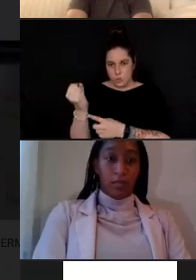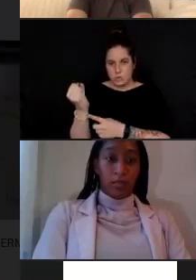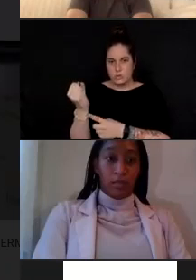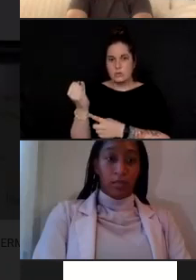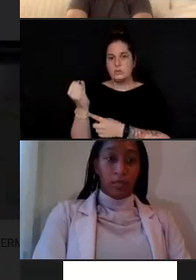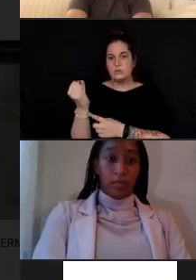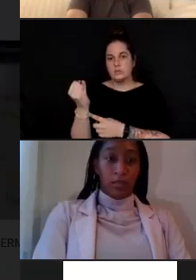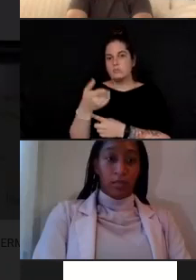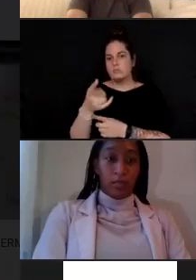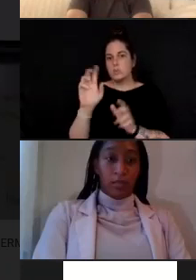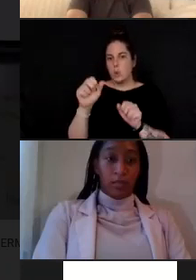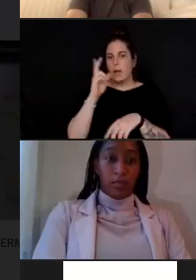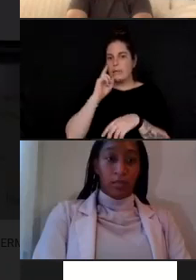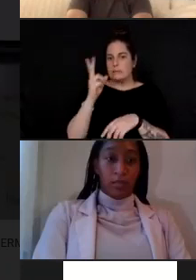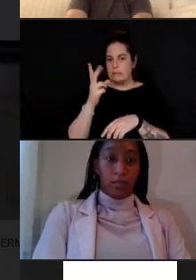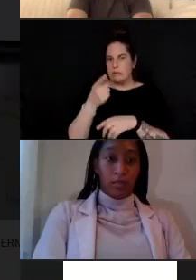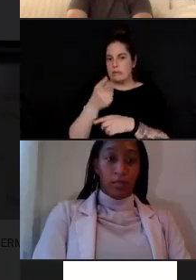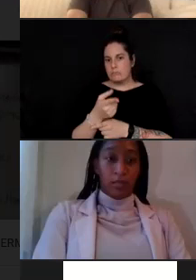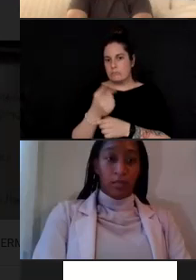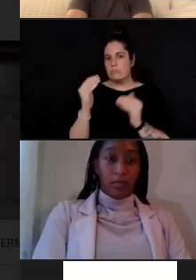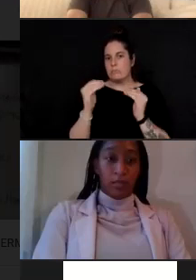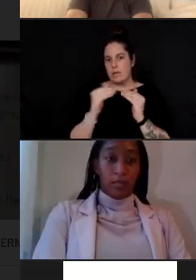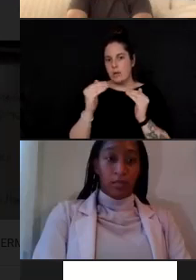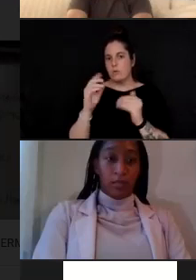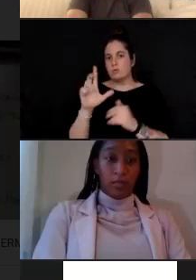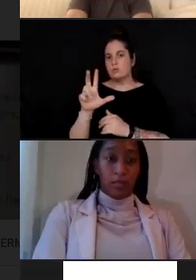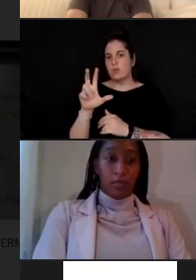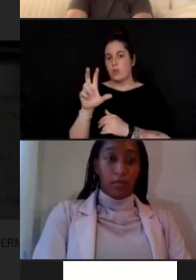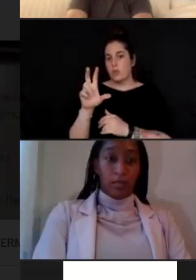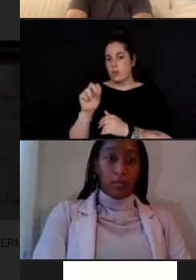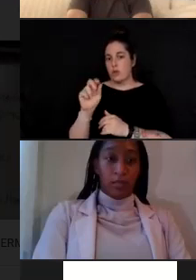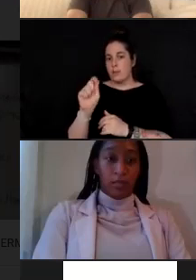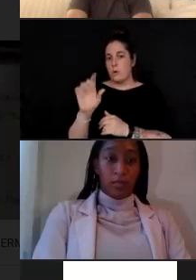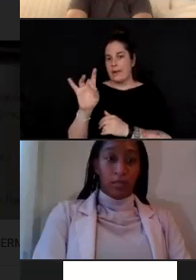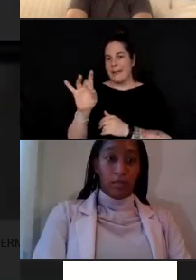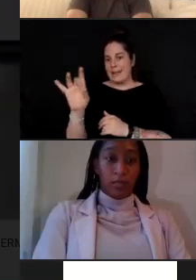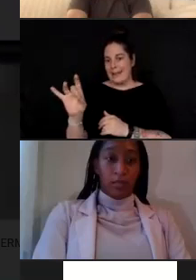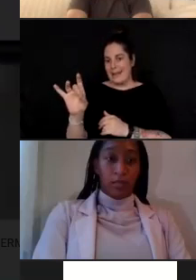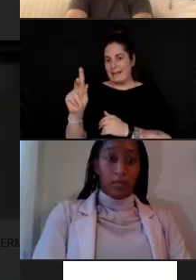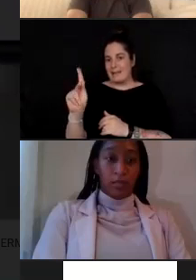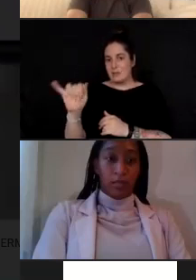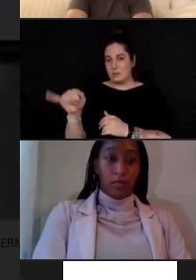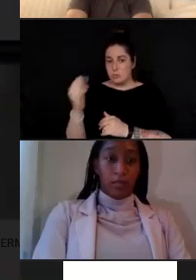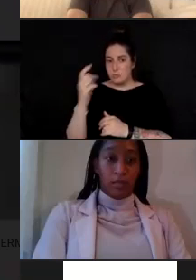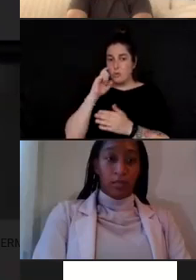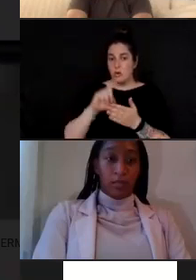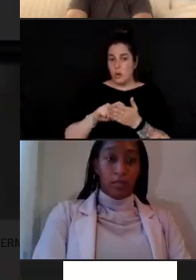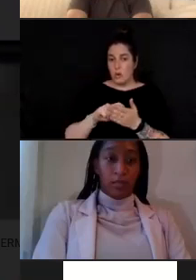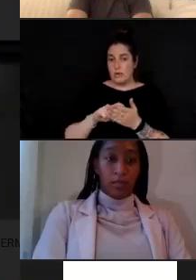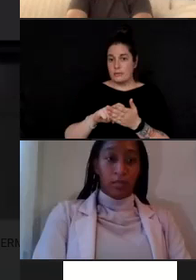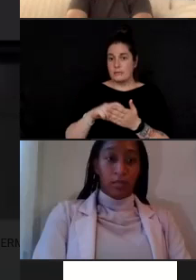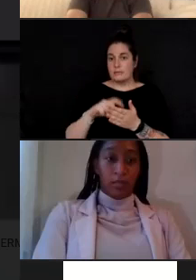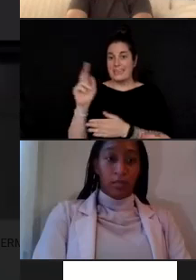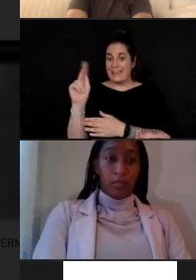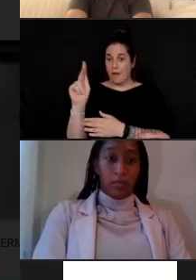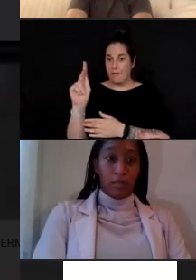0.386, 30.88. Notice my kilograms cancel, my Kelvin